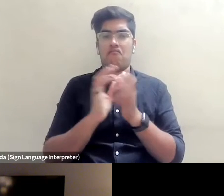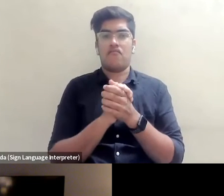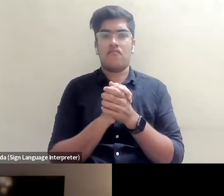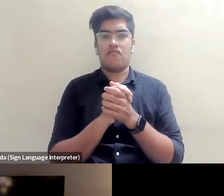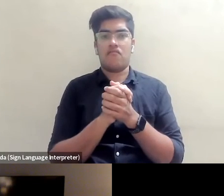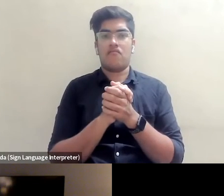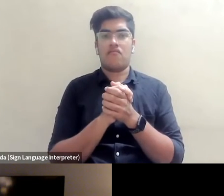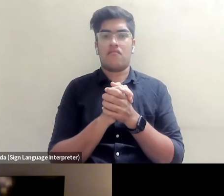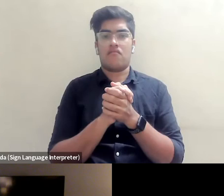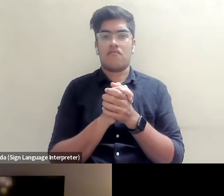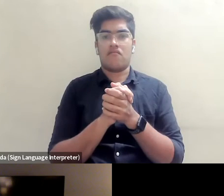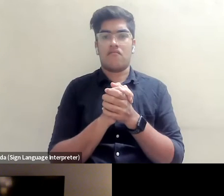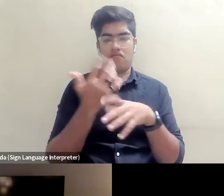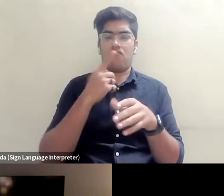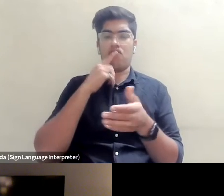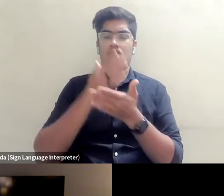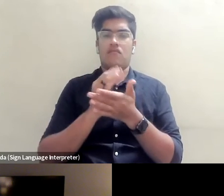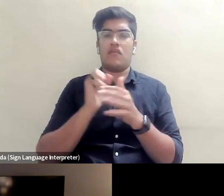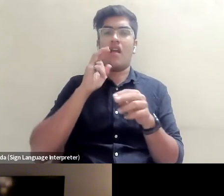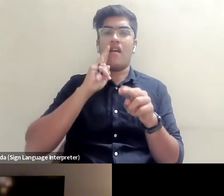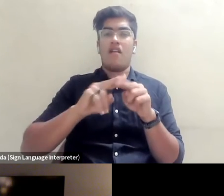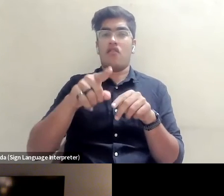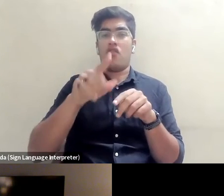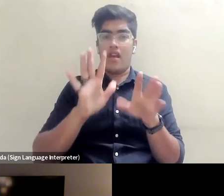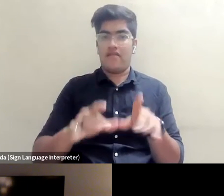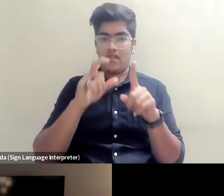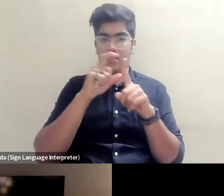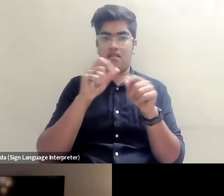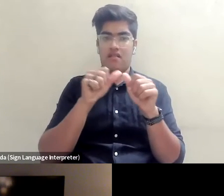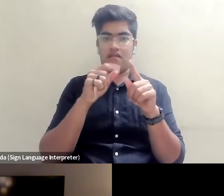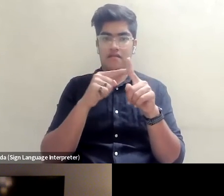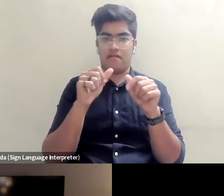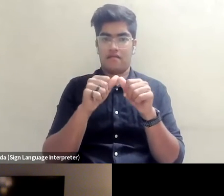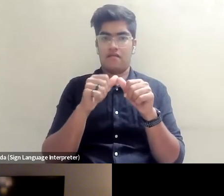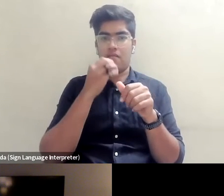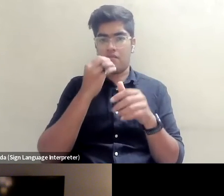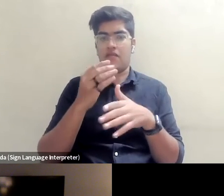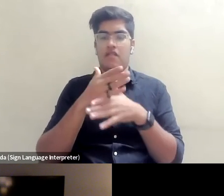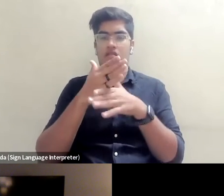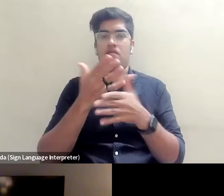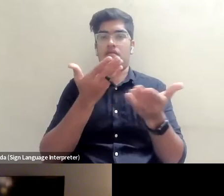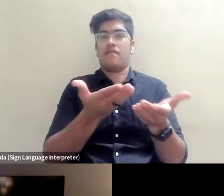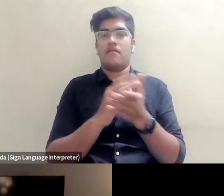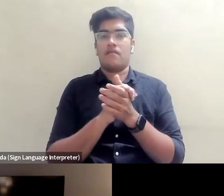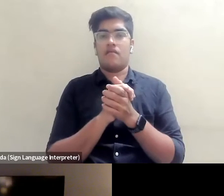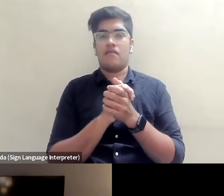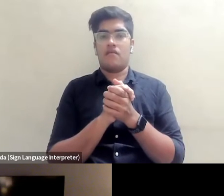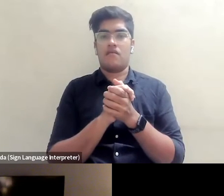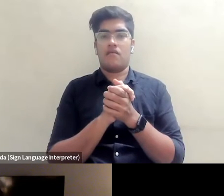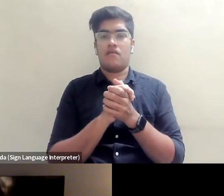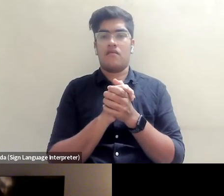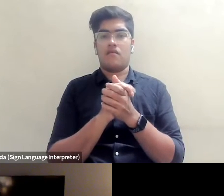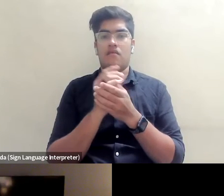do. Yeah, sure, definitely. If you have them on. Please share them. I mean, this will be. Oh yeah, sure. Yeah.